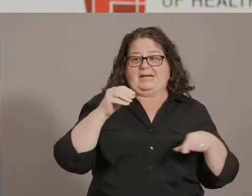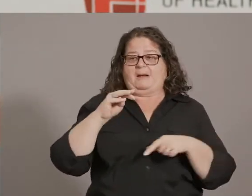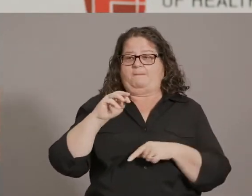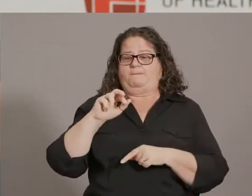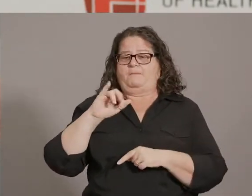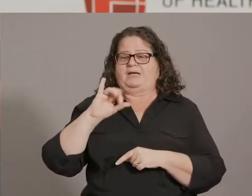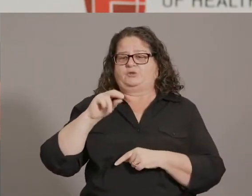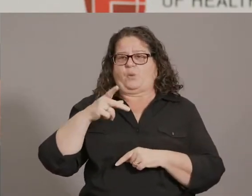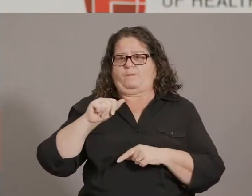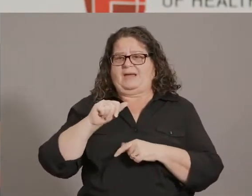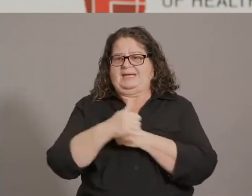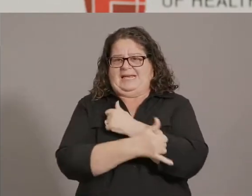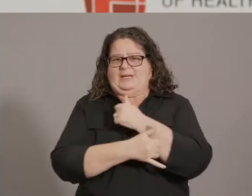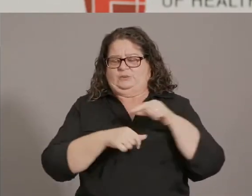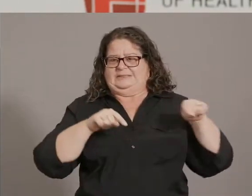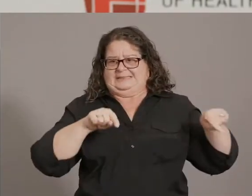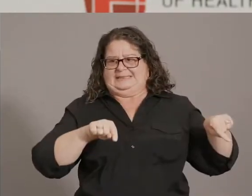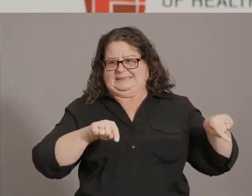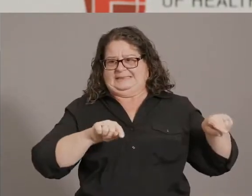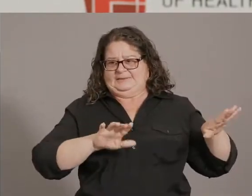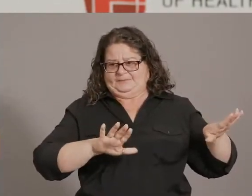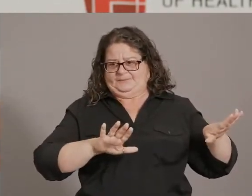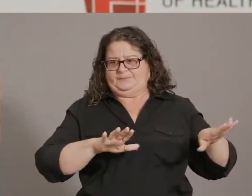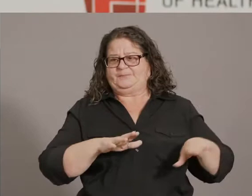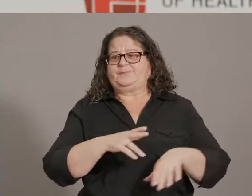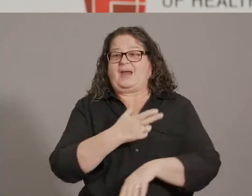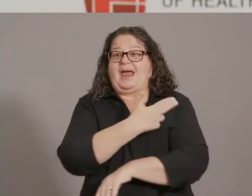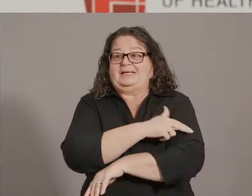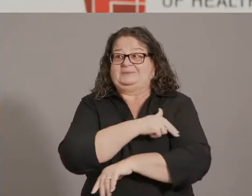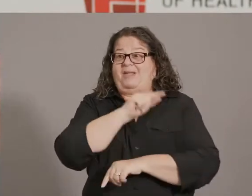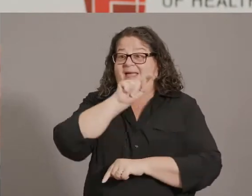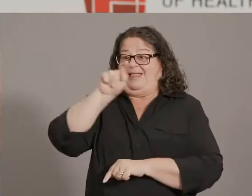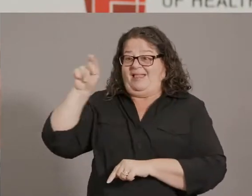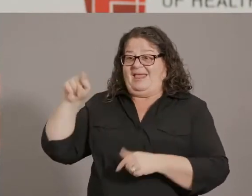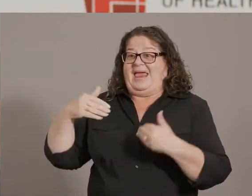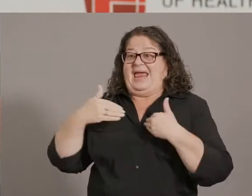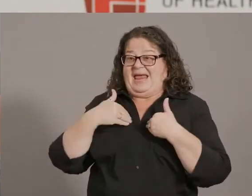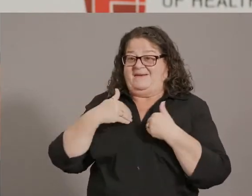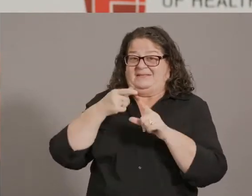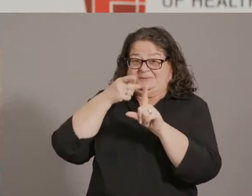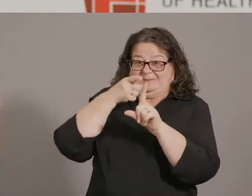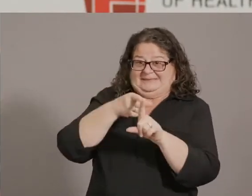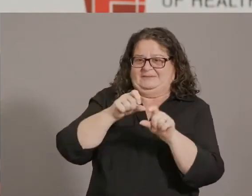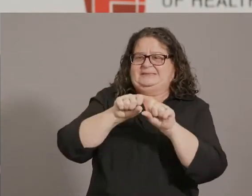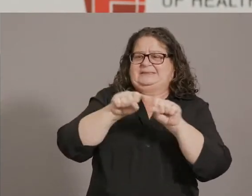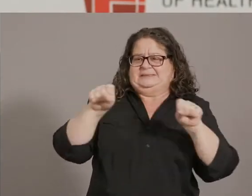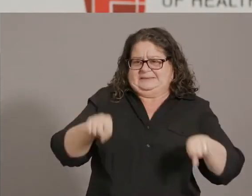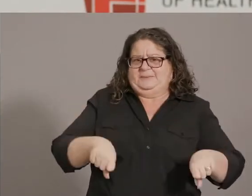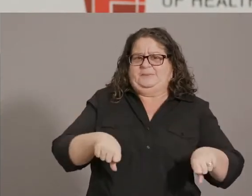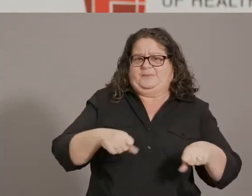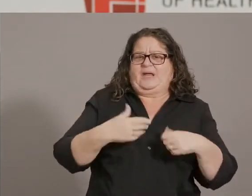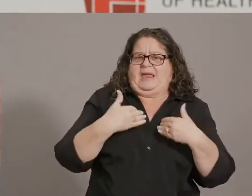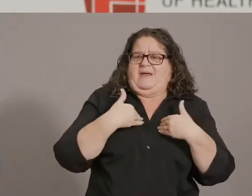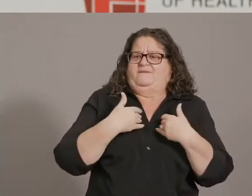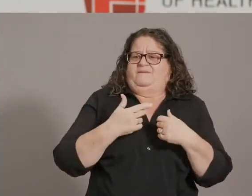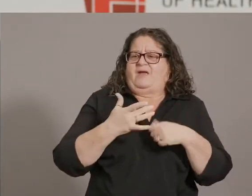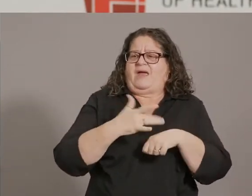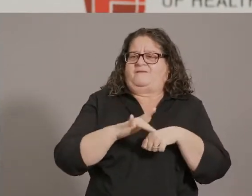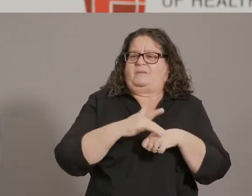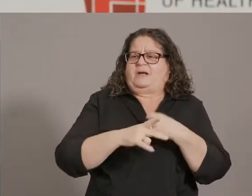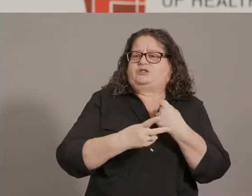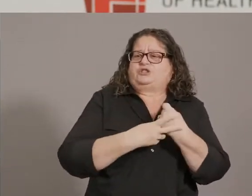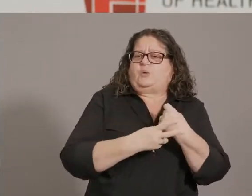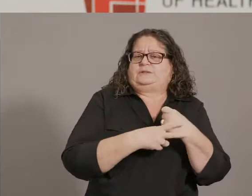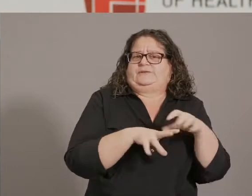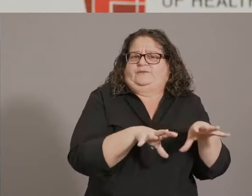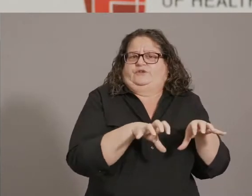hospitals have the systems and the available storage to be able to administer the Pfizer vaccine. And